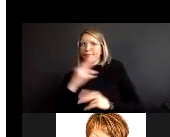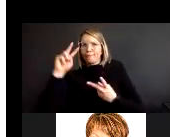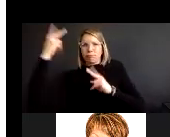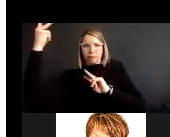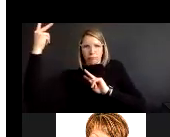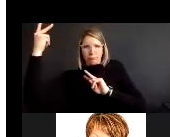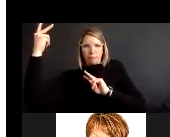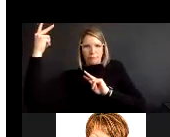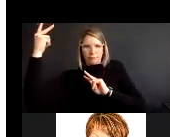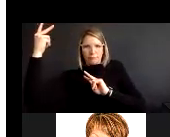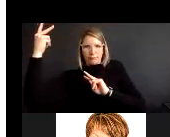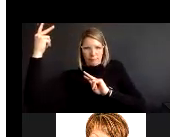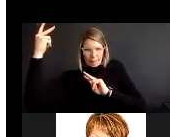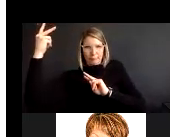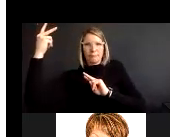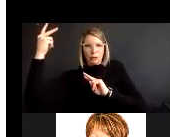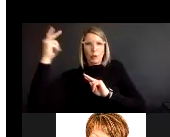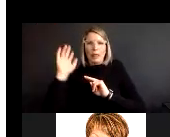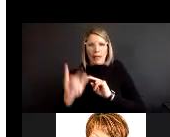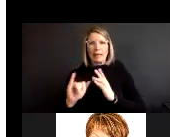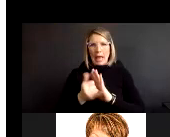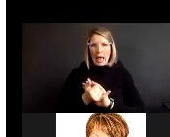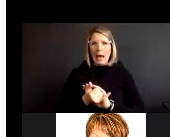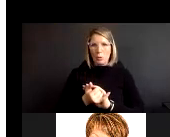equally considers those two pieces.